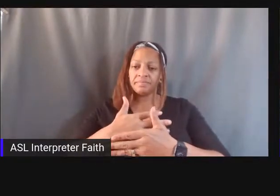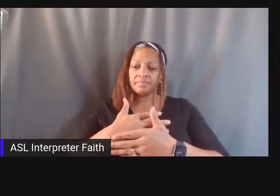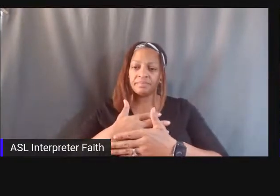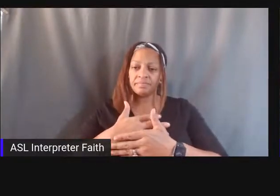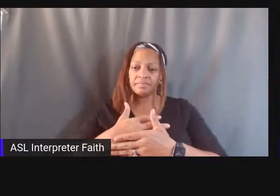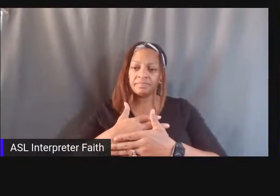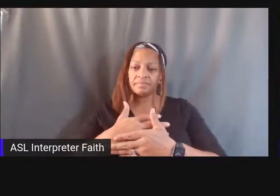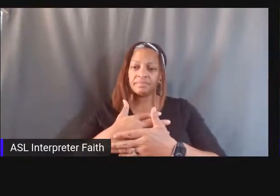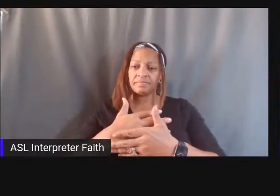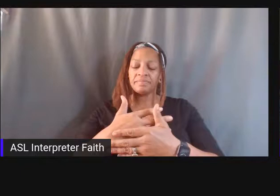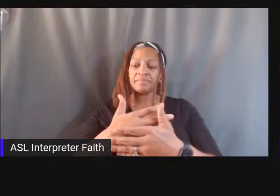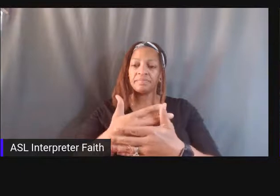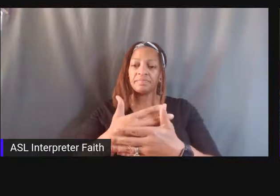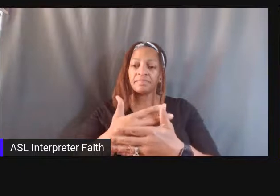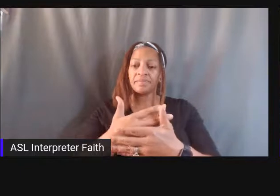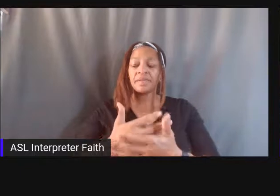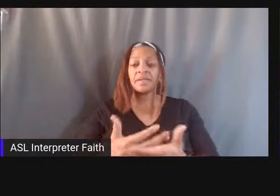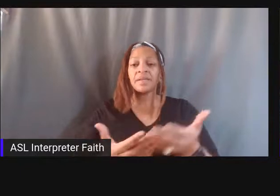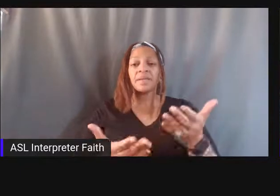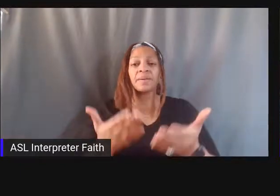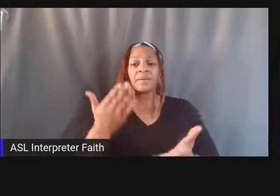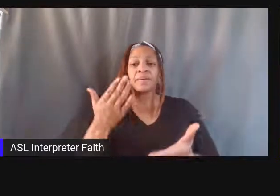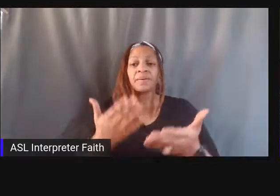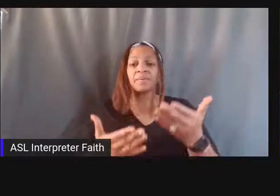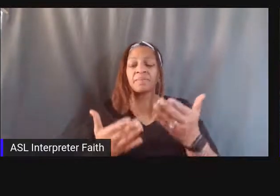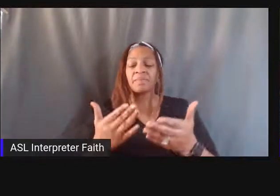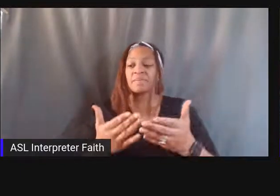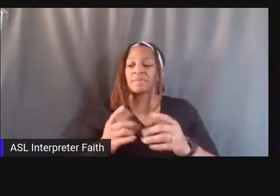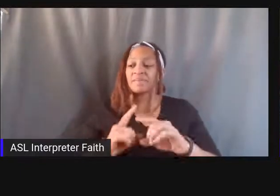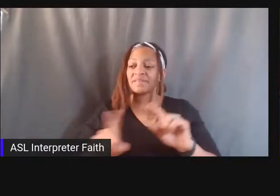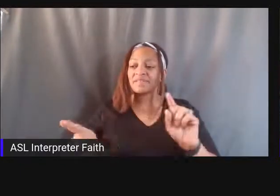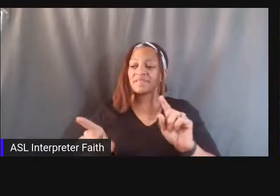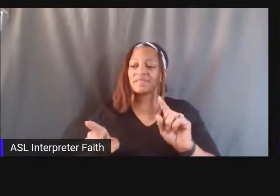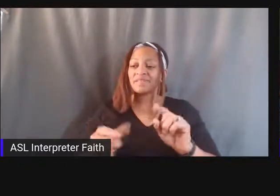It may be different in the next moment.